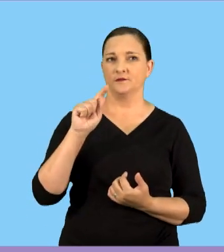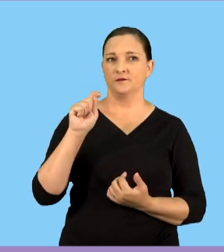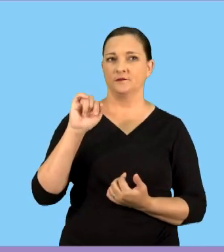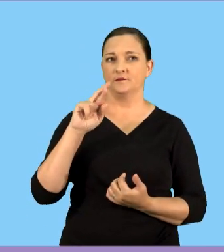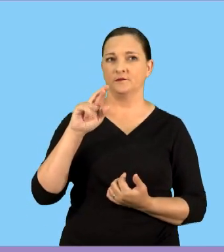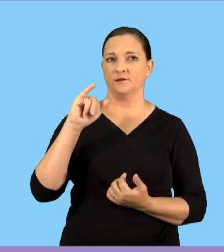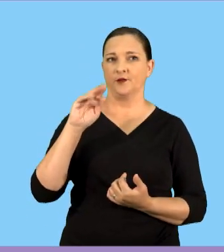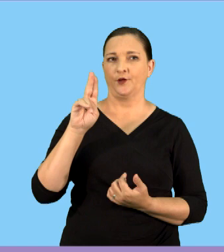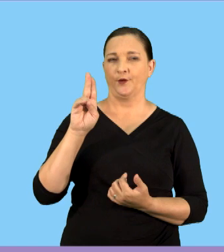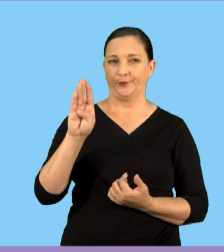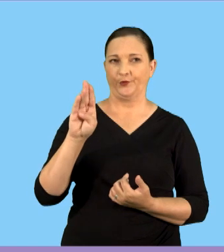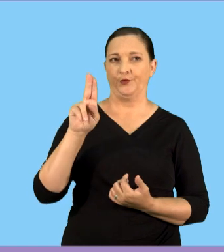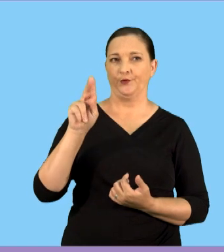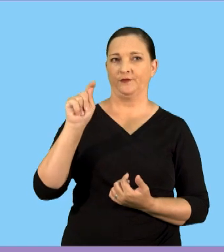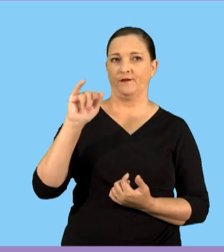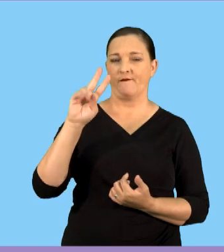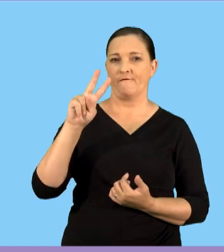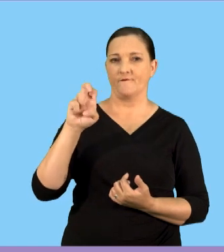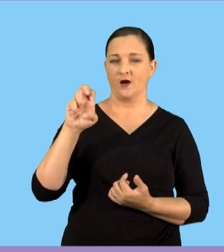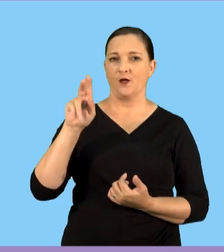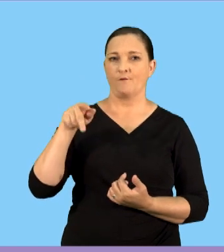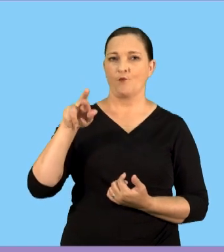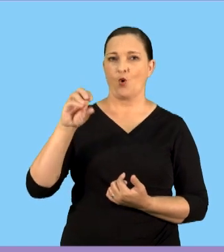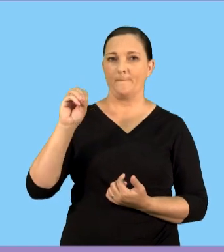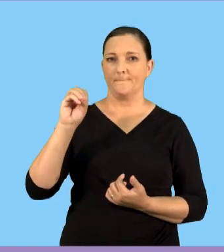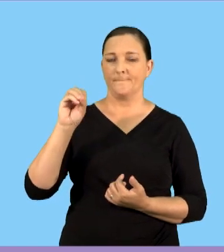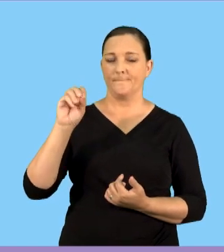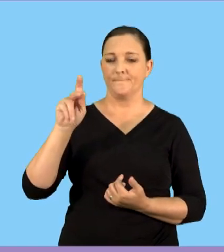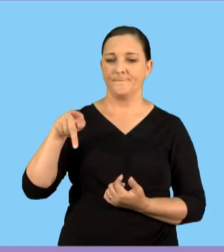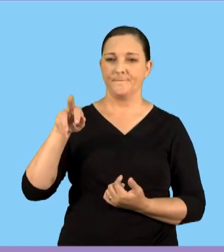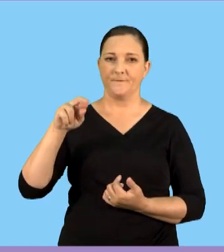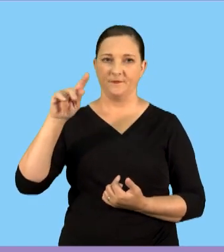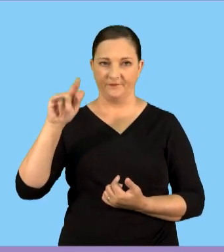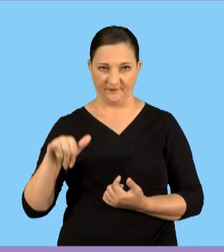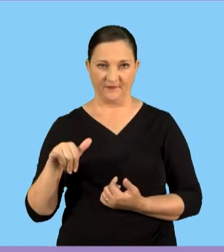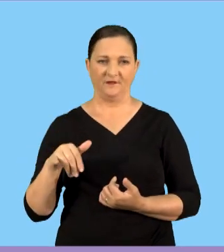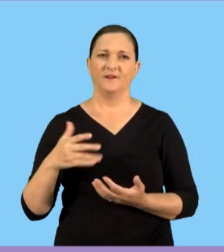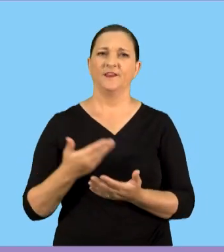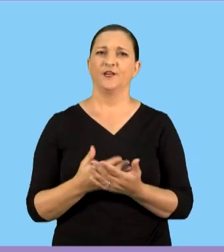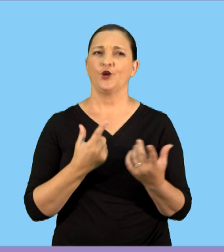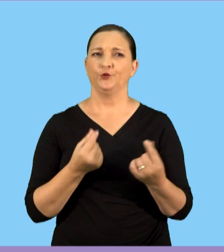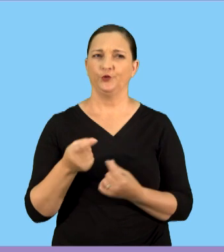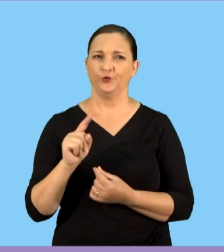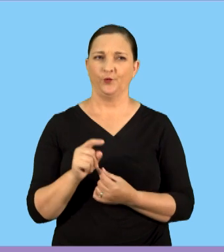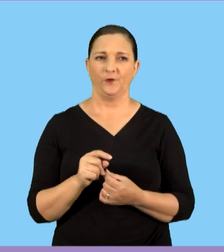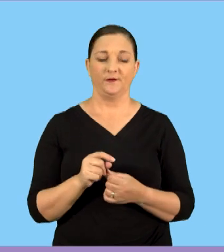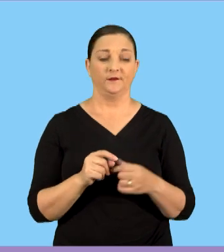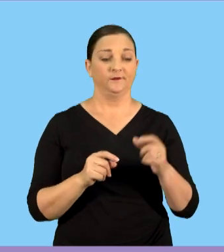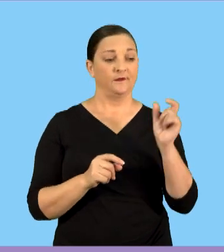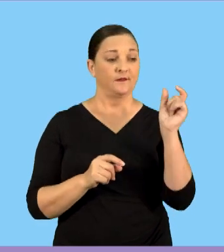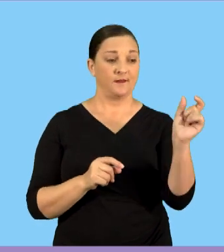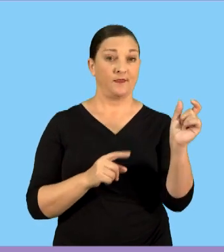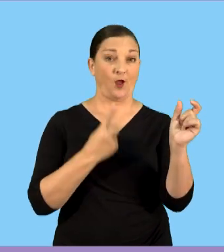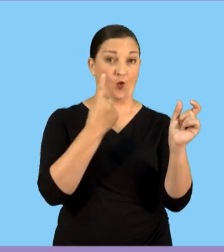What about the distributive property? Just to remind you there, if I have a number outside of a bracket and